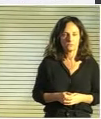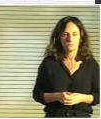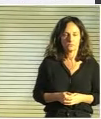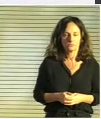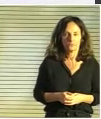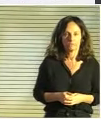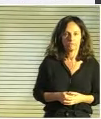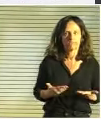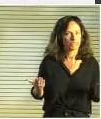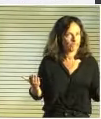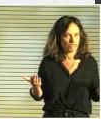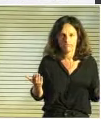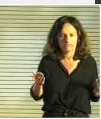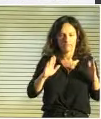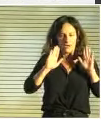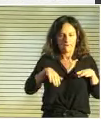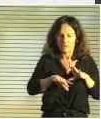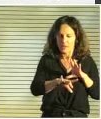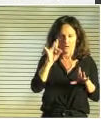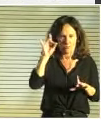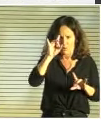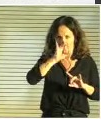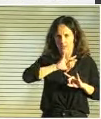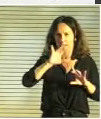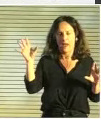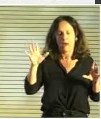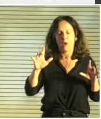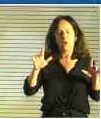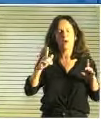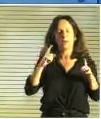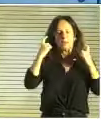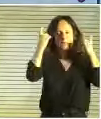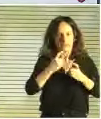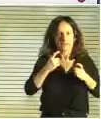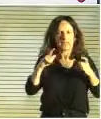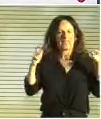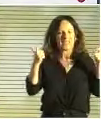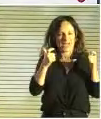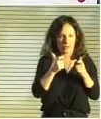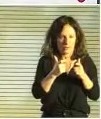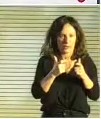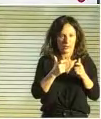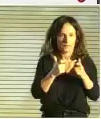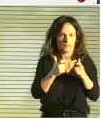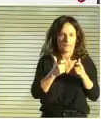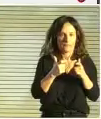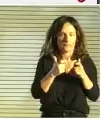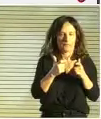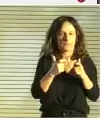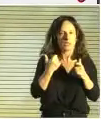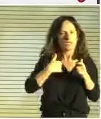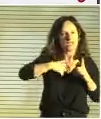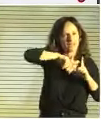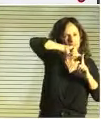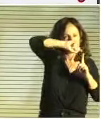can tell you, we worked with a consultancy with Roland Berger. They have monitored everything from 2019 in all